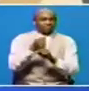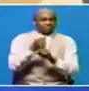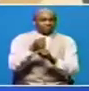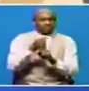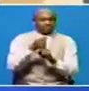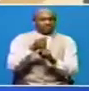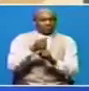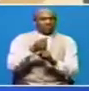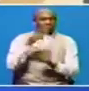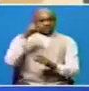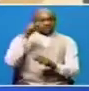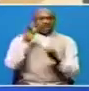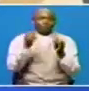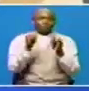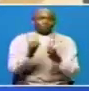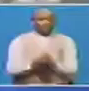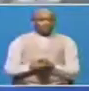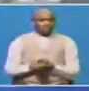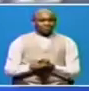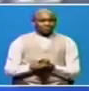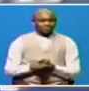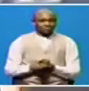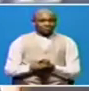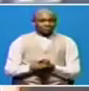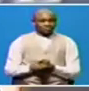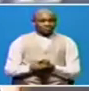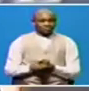Caroline B, KTN News. Caroline.